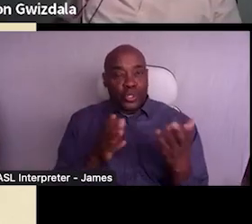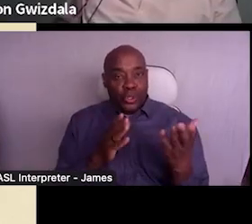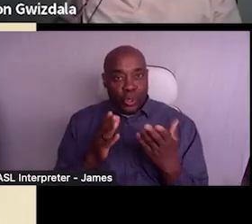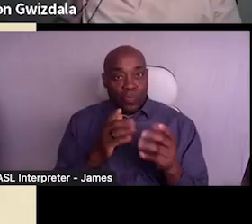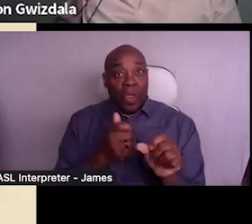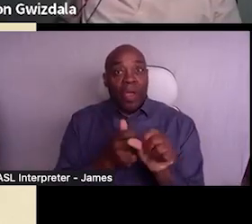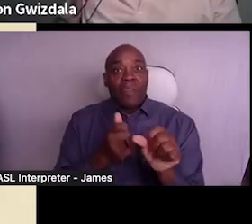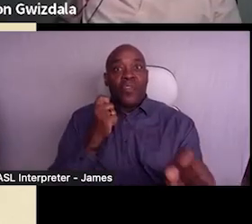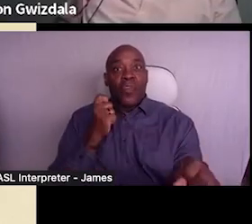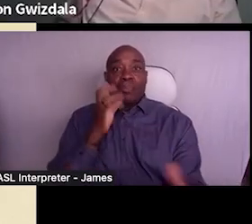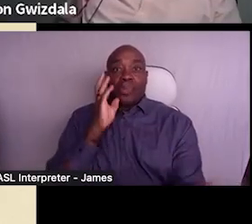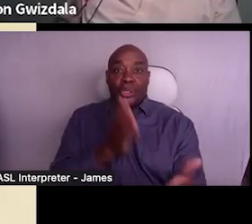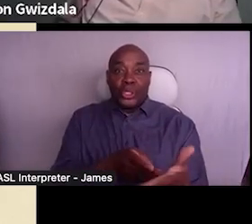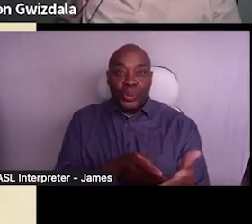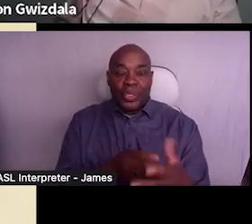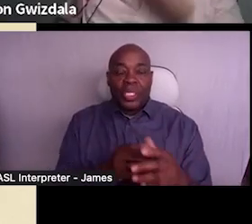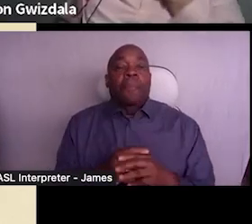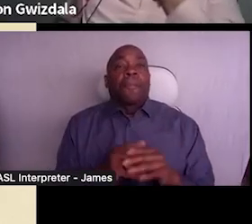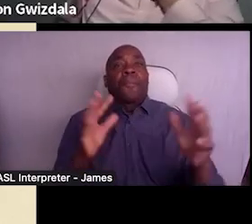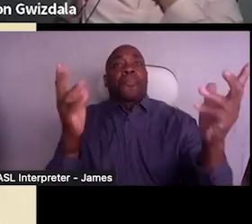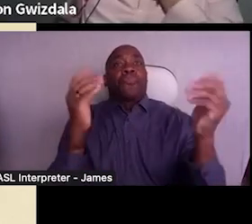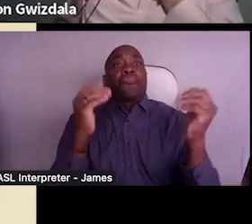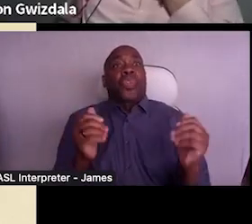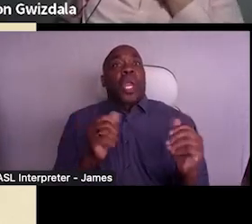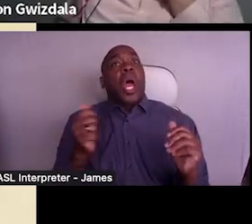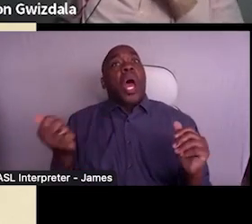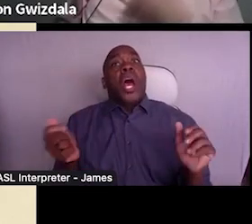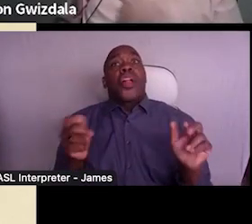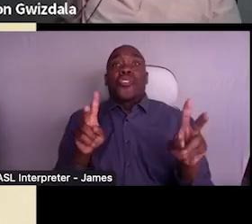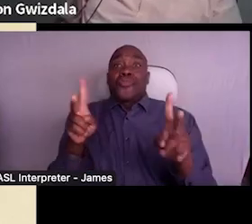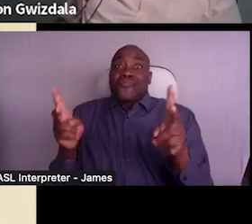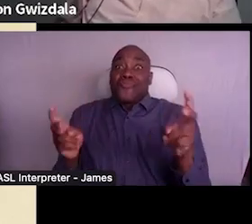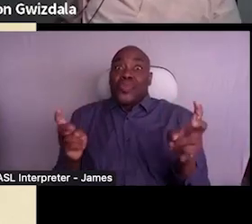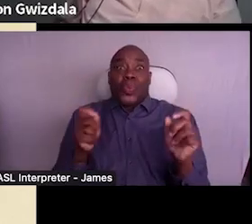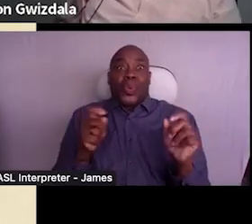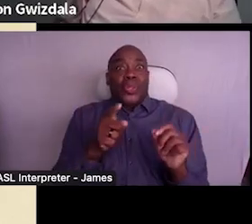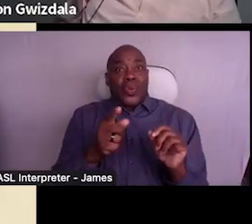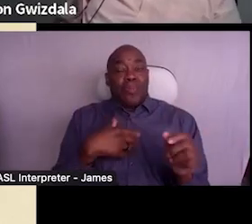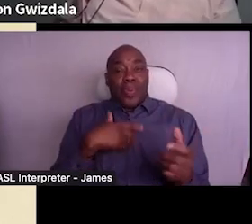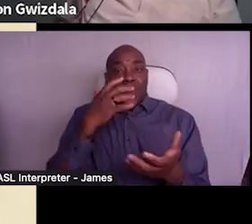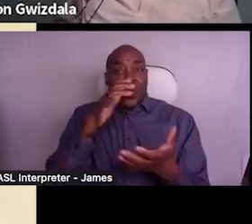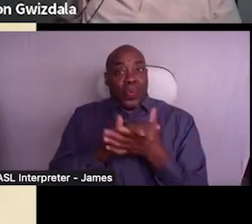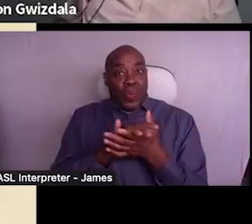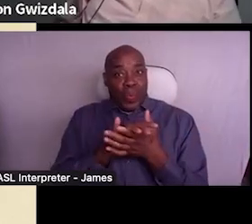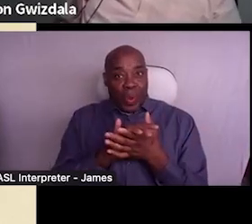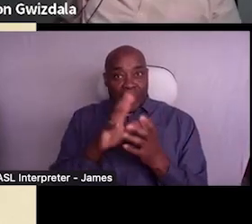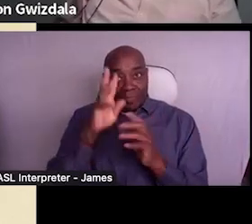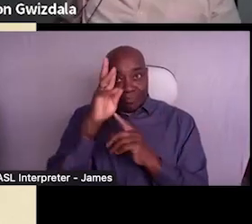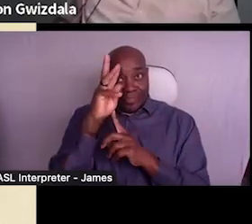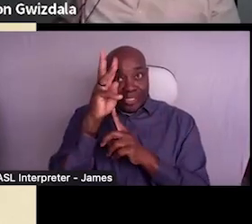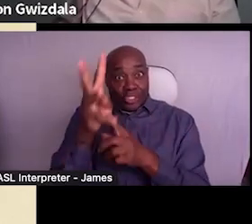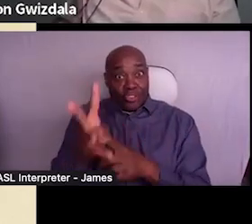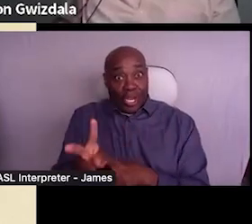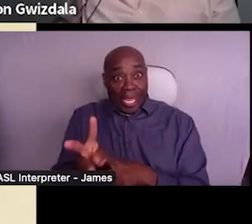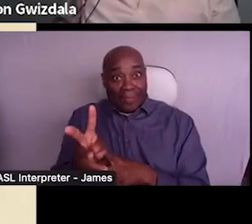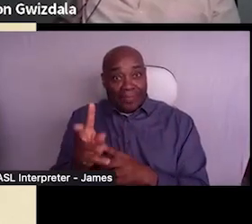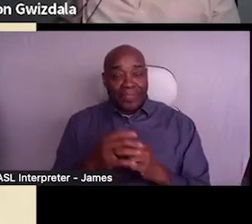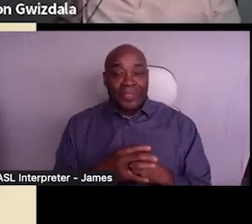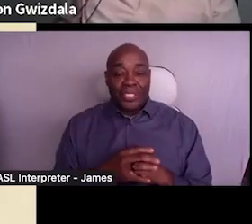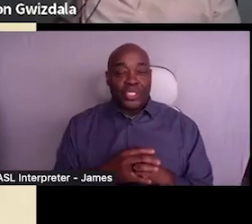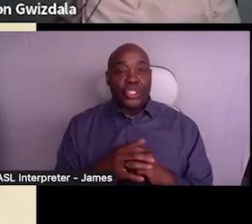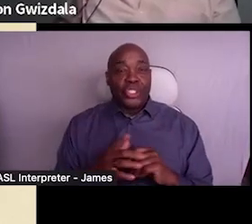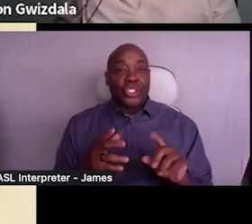litigation. I also want to share another adage with you that my wife has contrived, and she says,